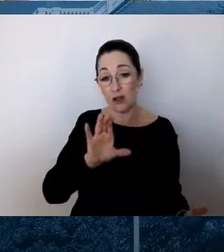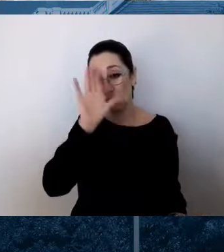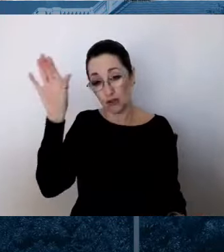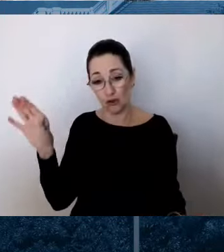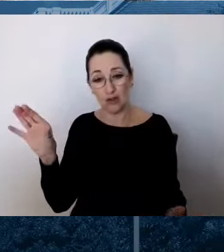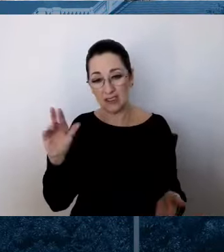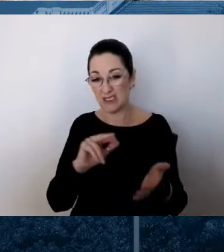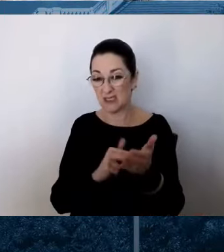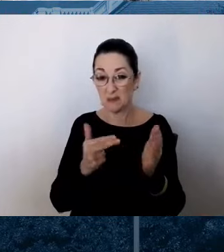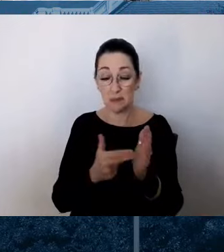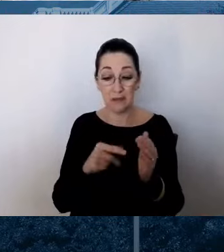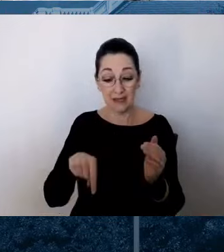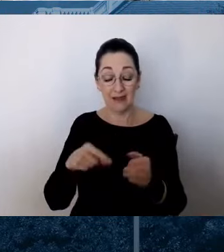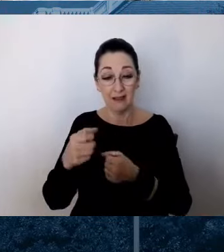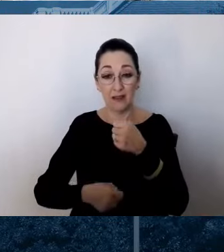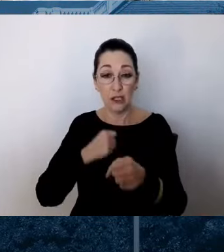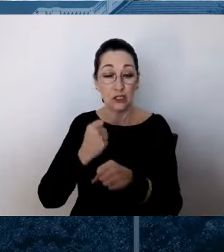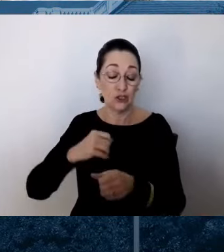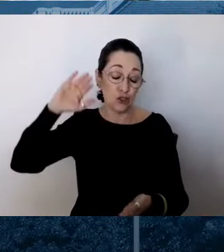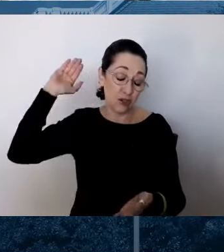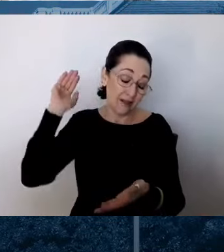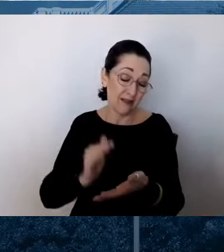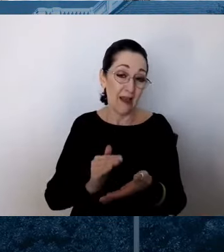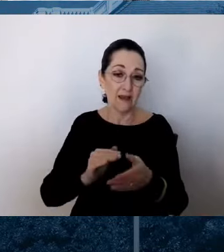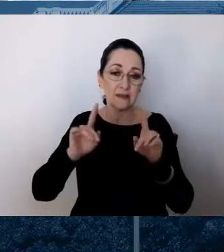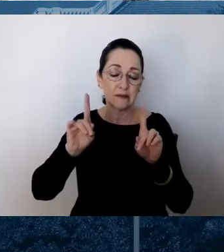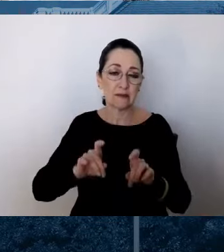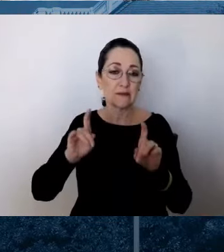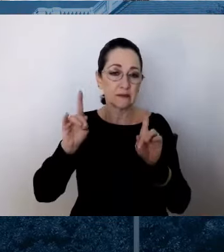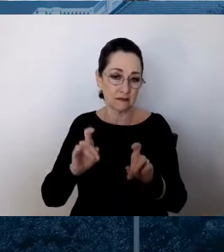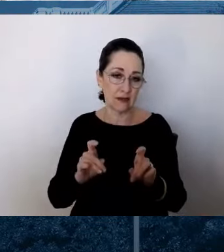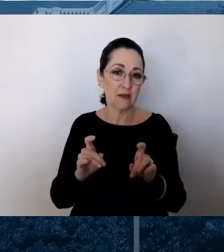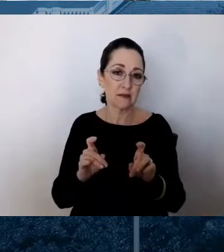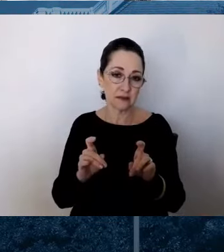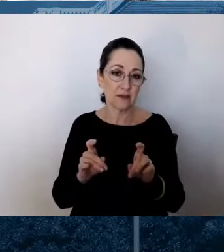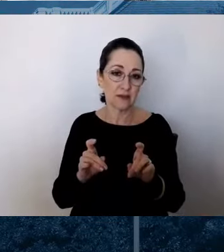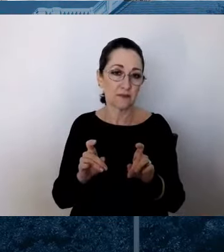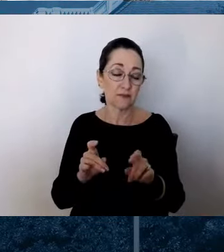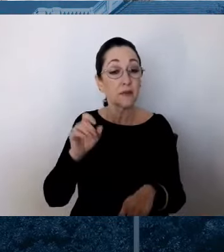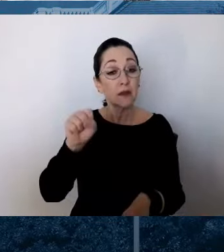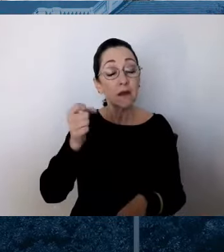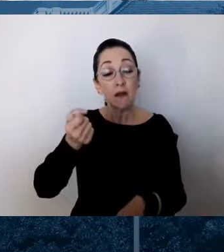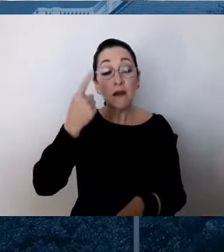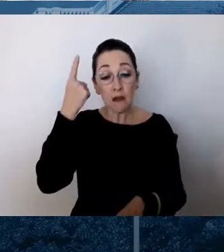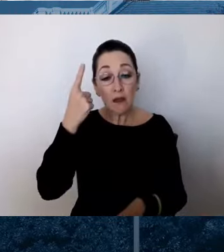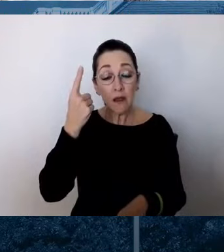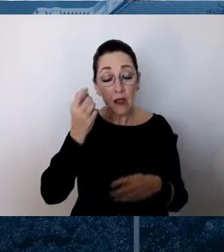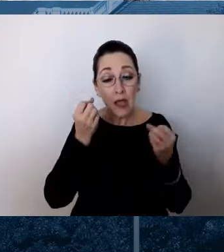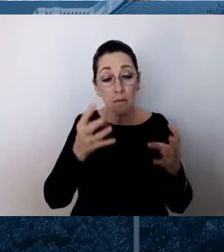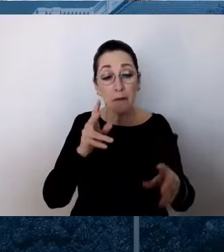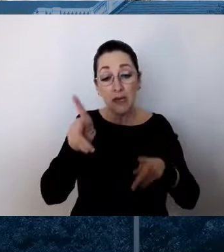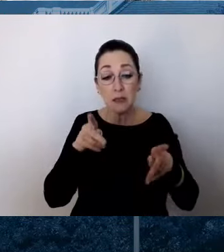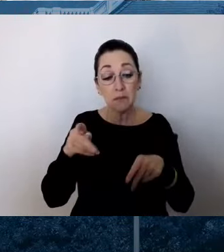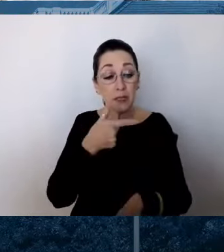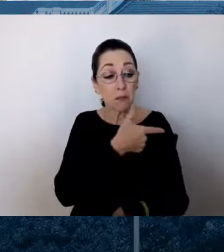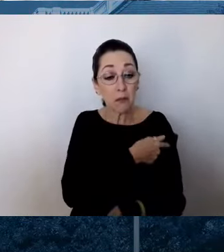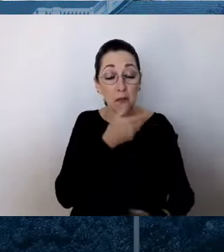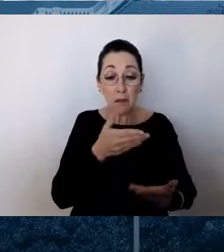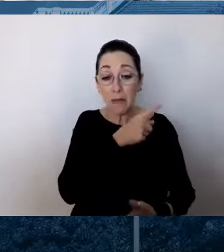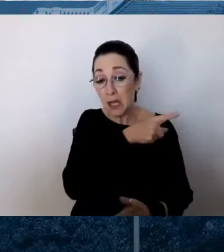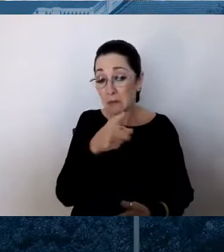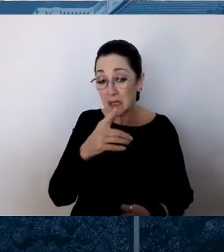were last year. Yes, there's a large proportion of our populations that have vaccinated.